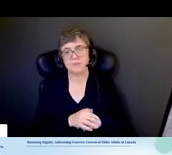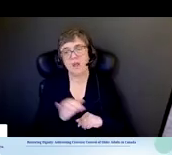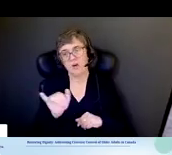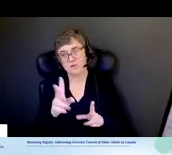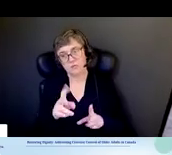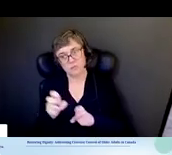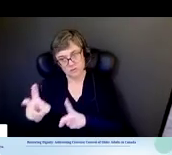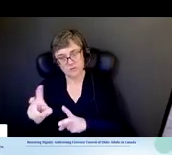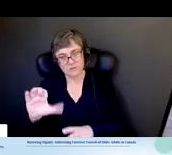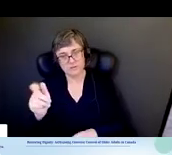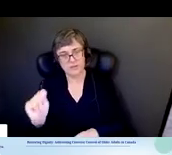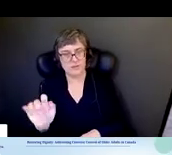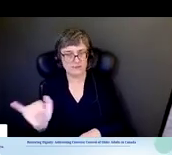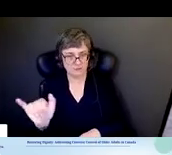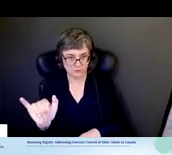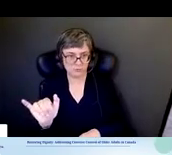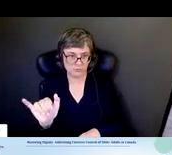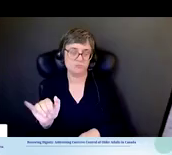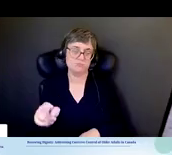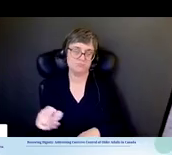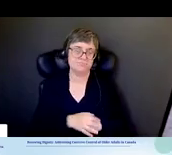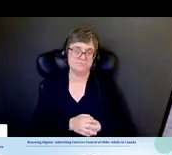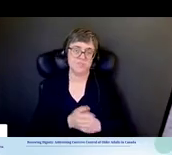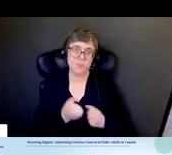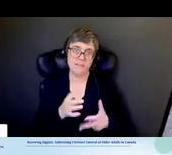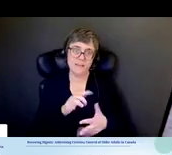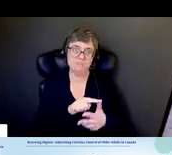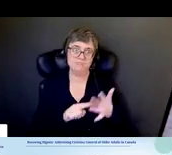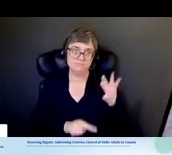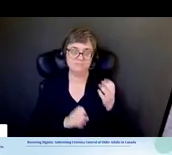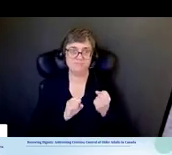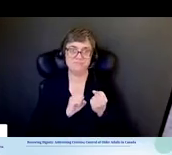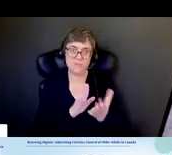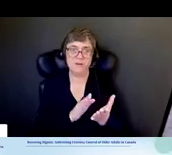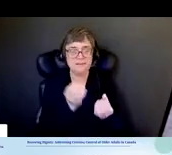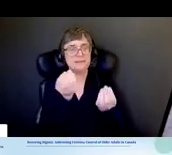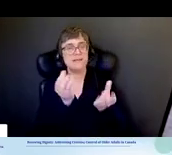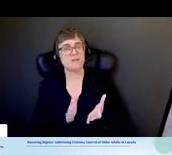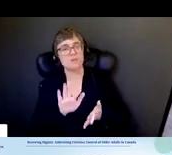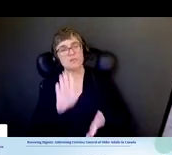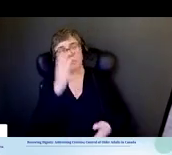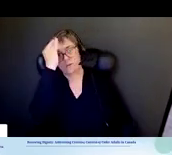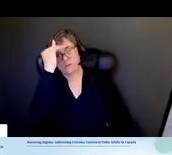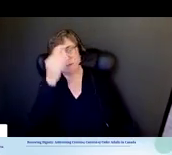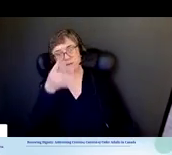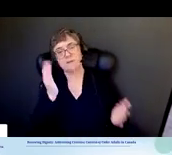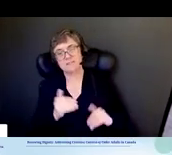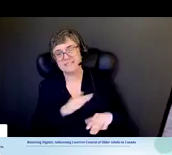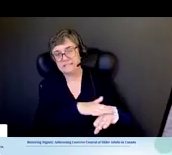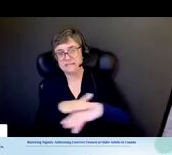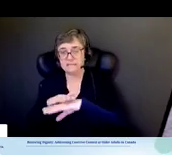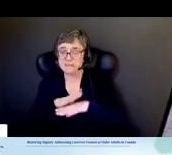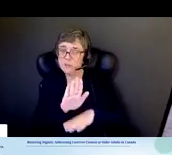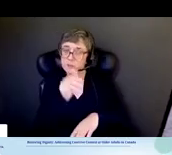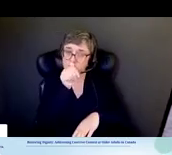plenty of opportunities to tell us what you think. A couple of warnings. your privacy and confidentiality matter to us.